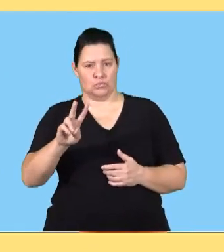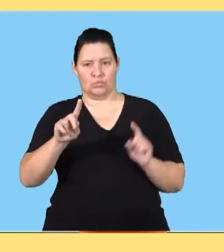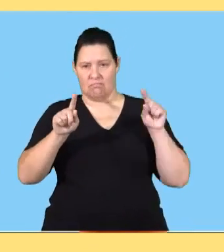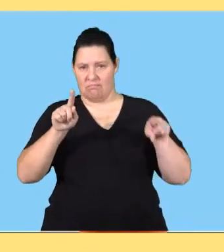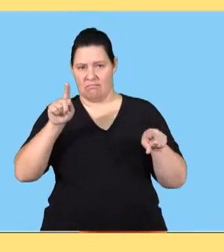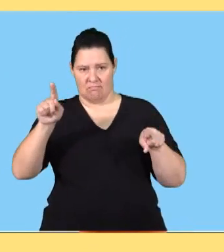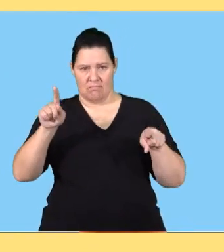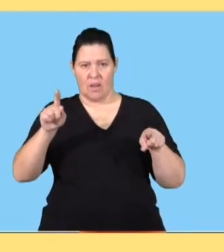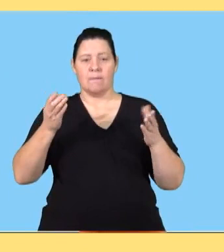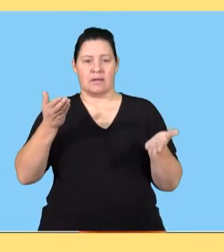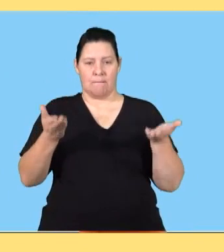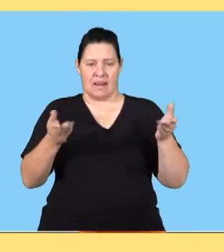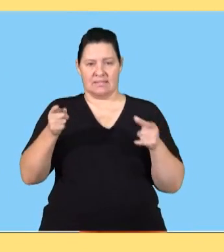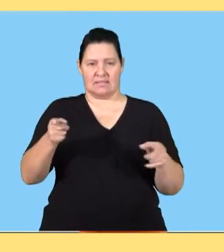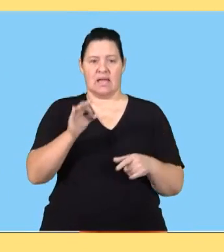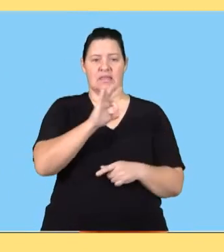31,242, which you then find here,